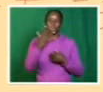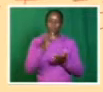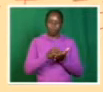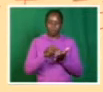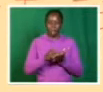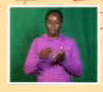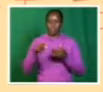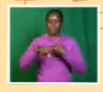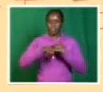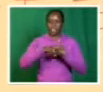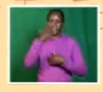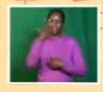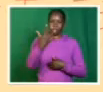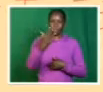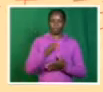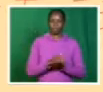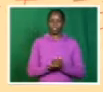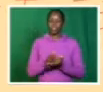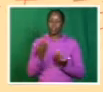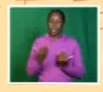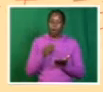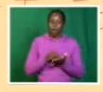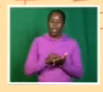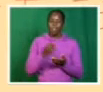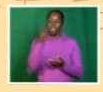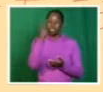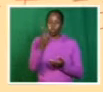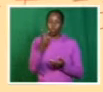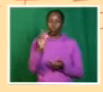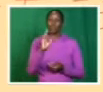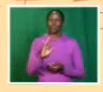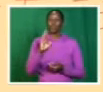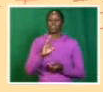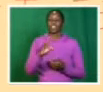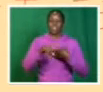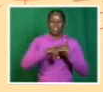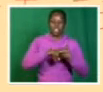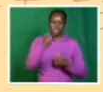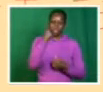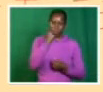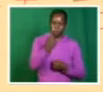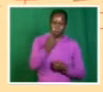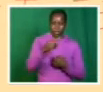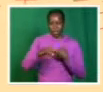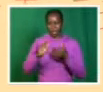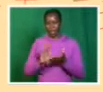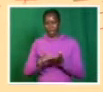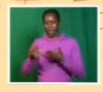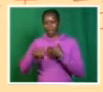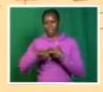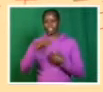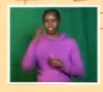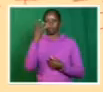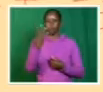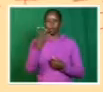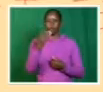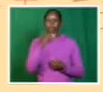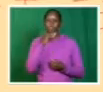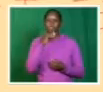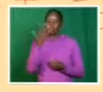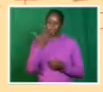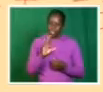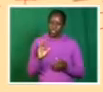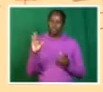So those are the 2 factors that qualify. So you just put -1 and -4. Hence you have factorized